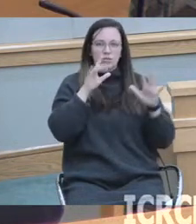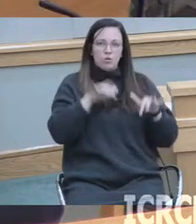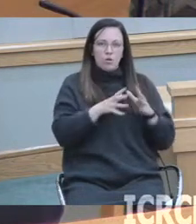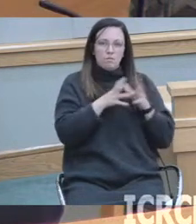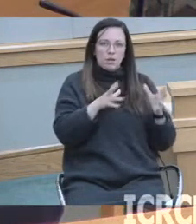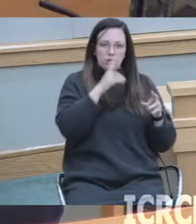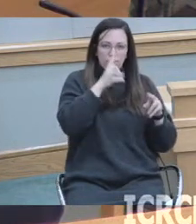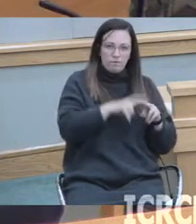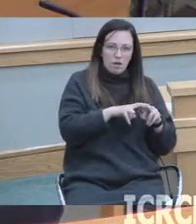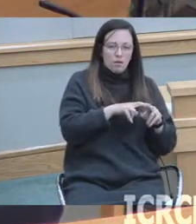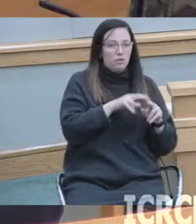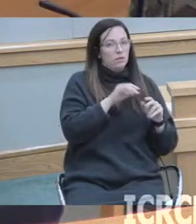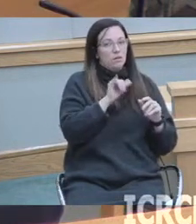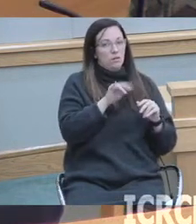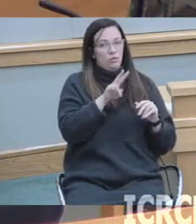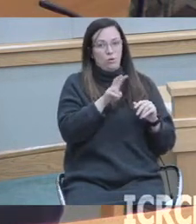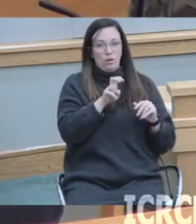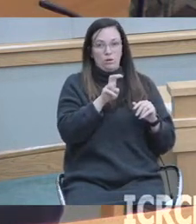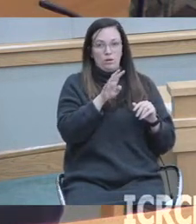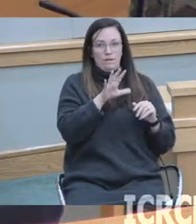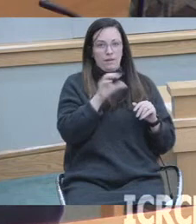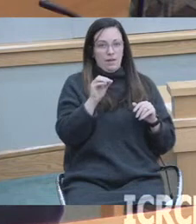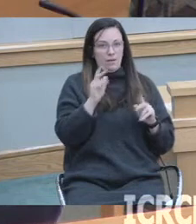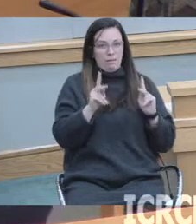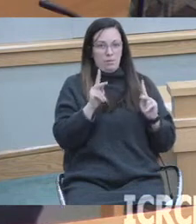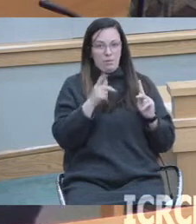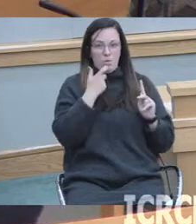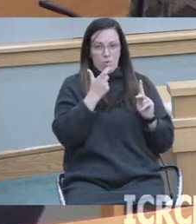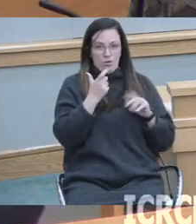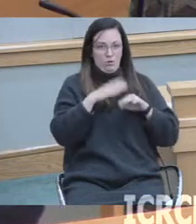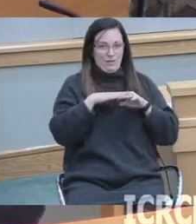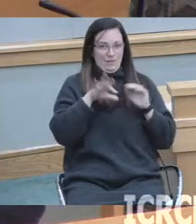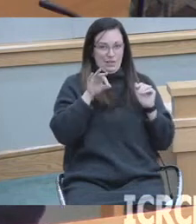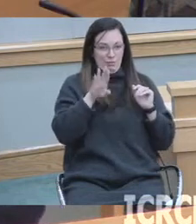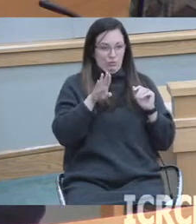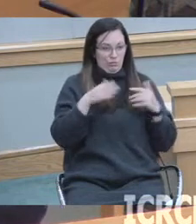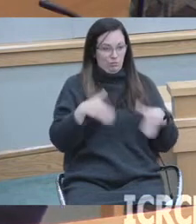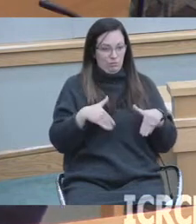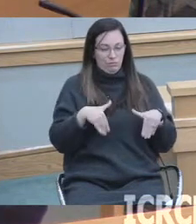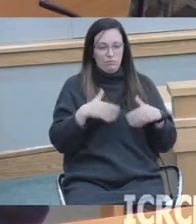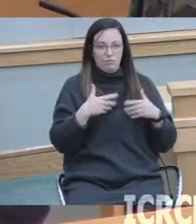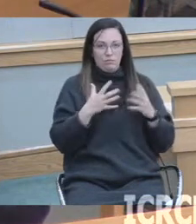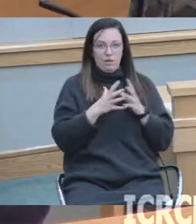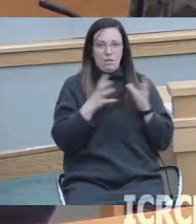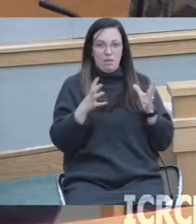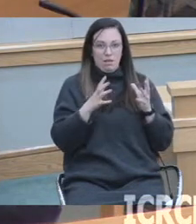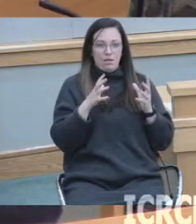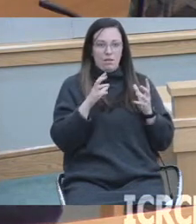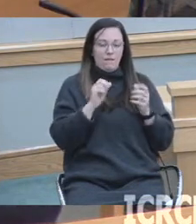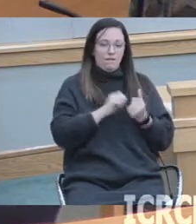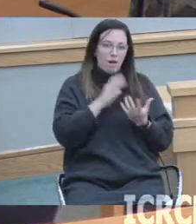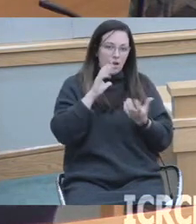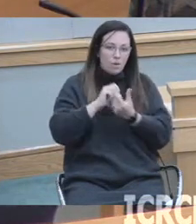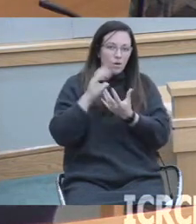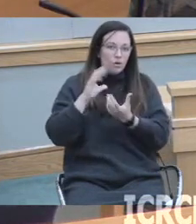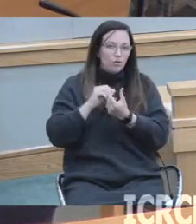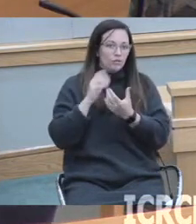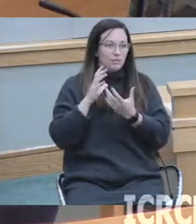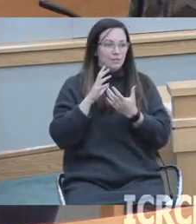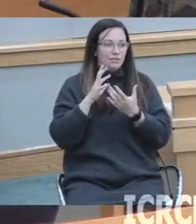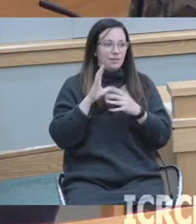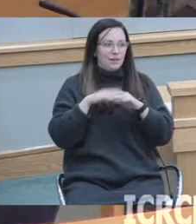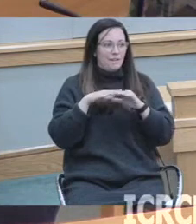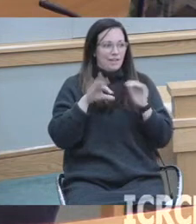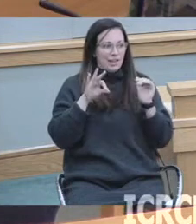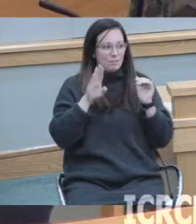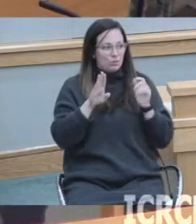and 250 people actually watched it on Facebook. So I don't know how fireworks played out on Facebook, but there was a lot of interest